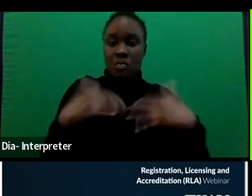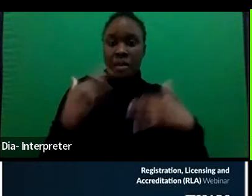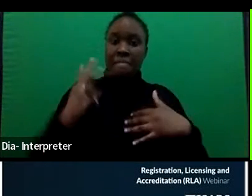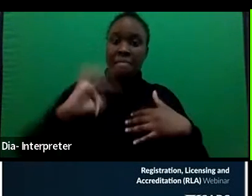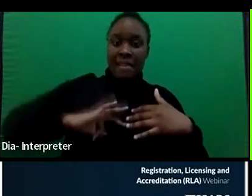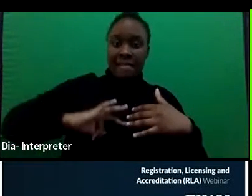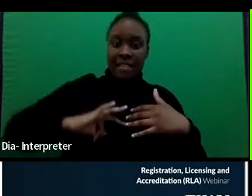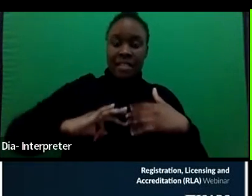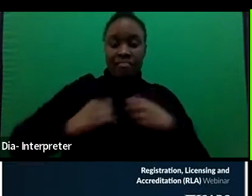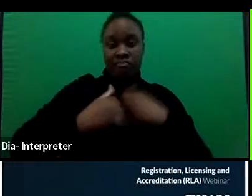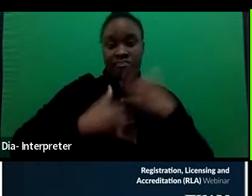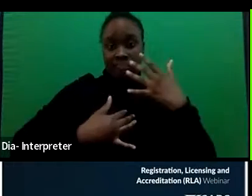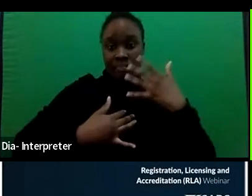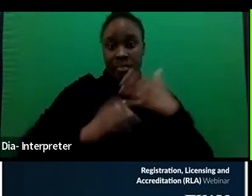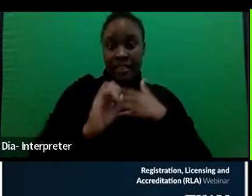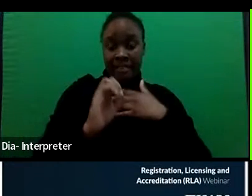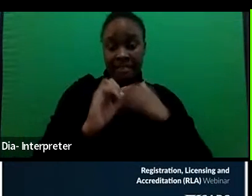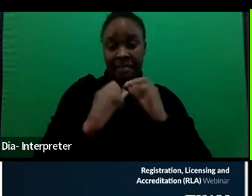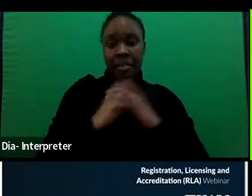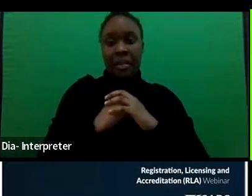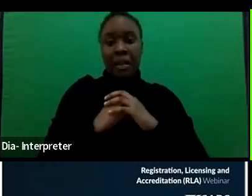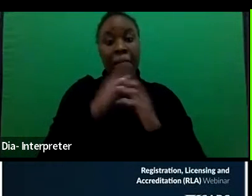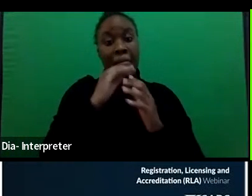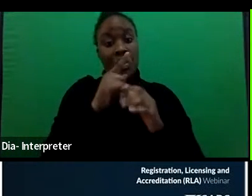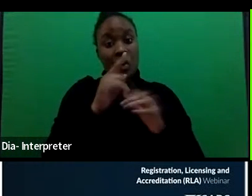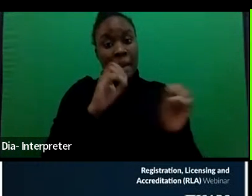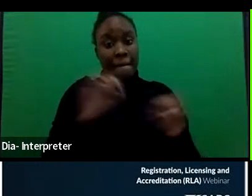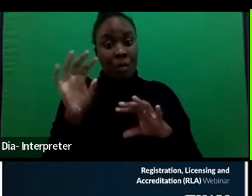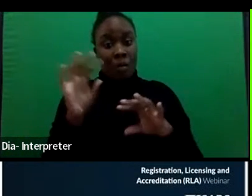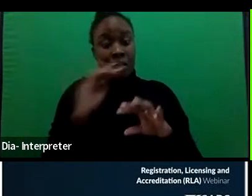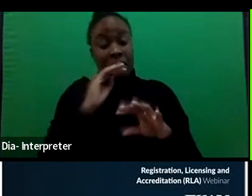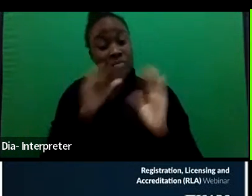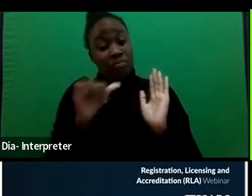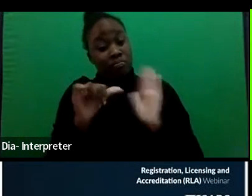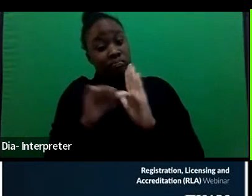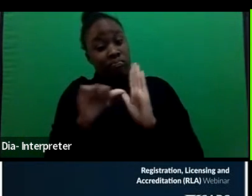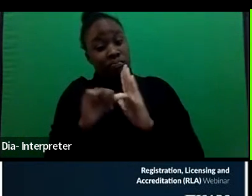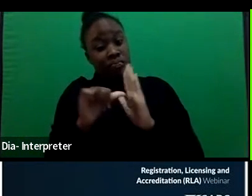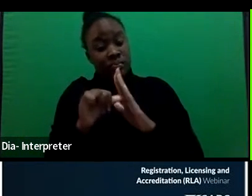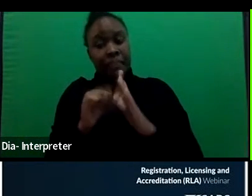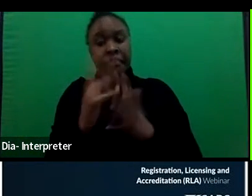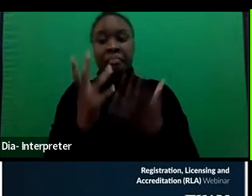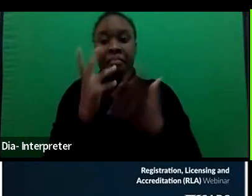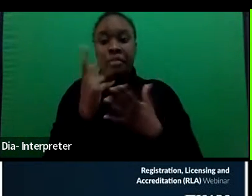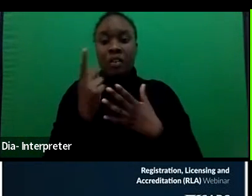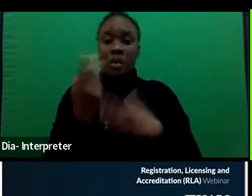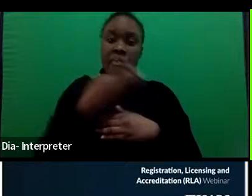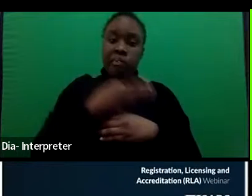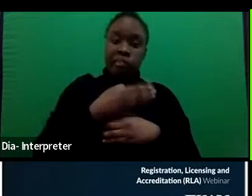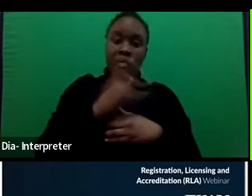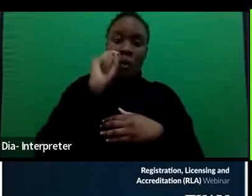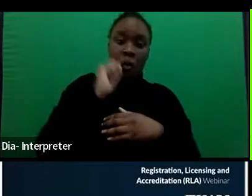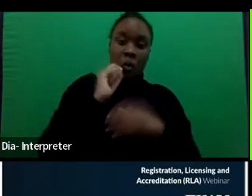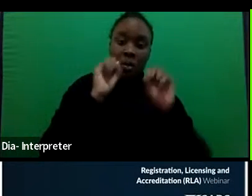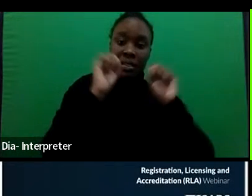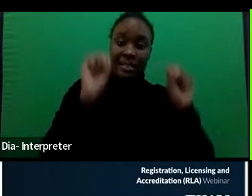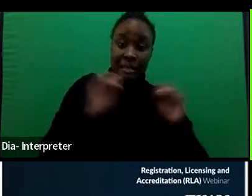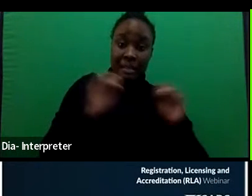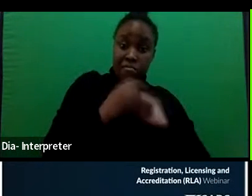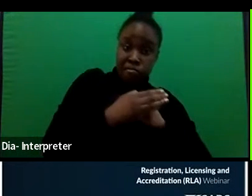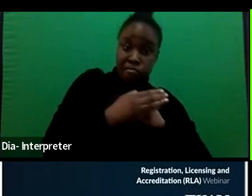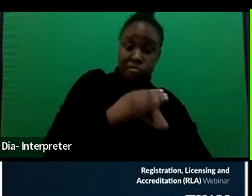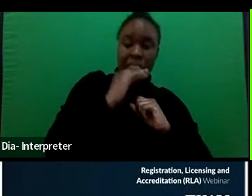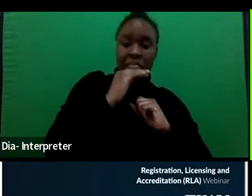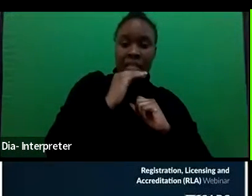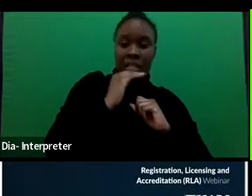an importer, it's important that if you are on the old system, you need to be